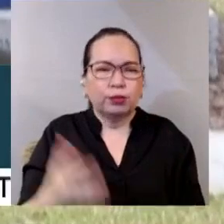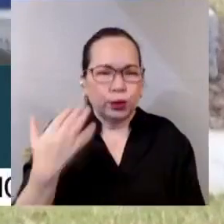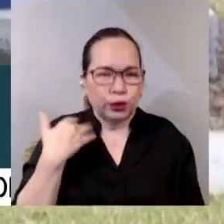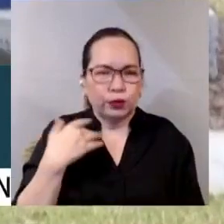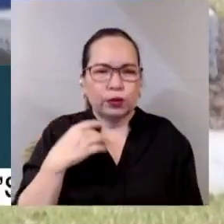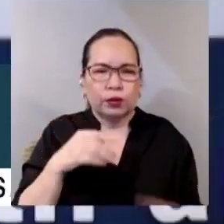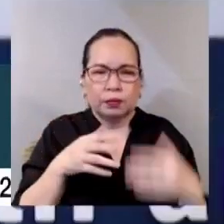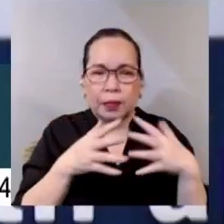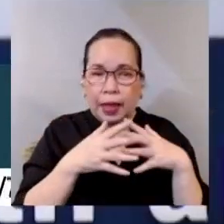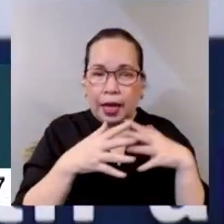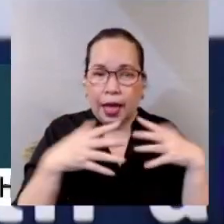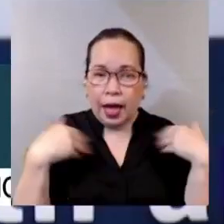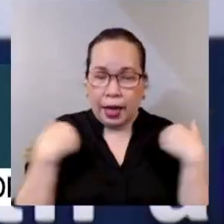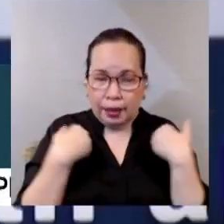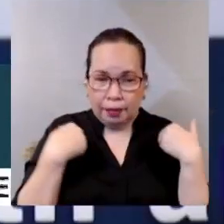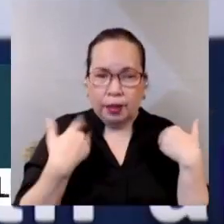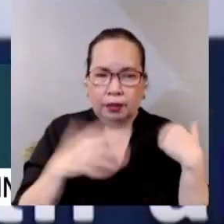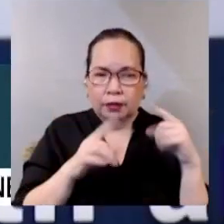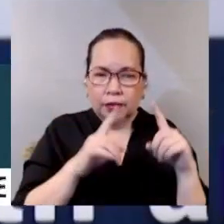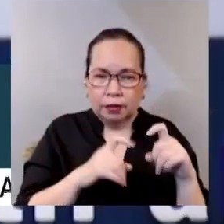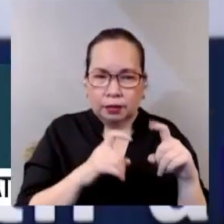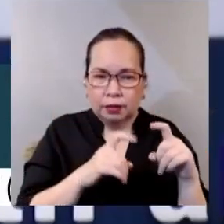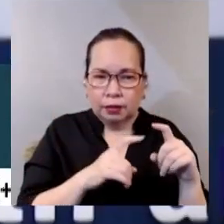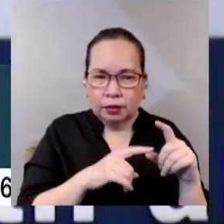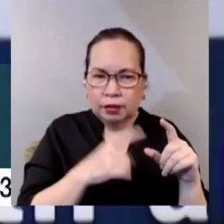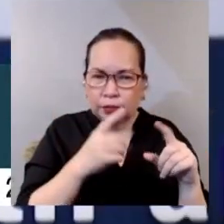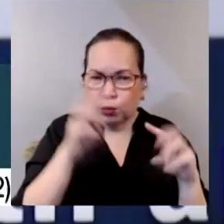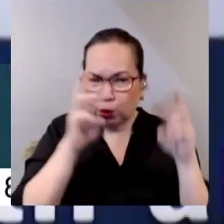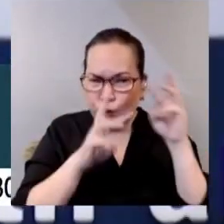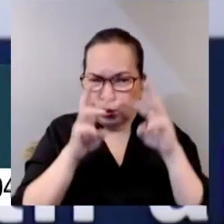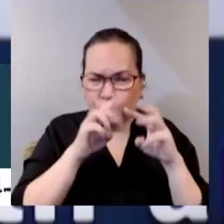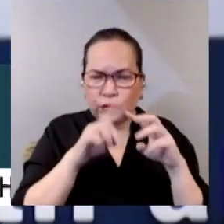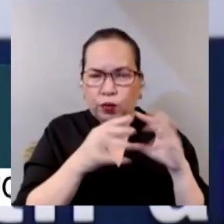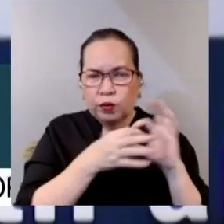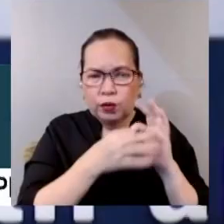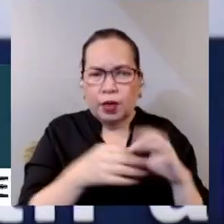federal scrutiny for potential animal welfare violations.